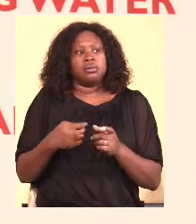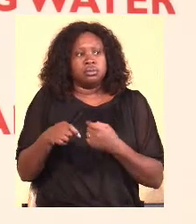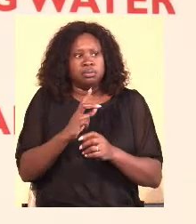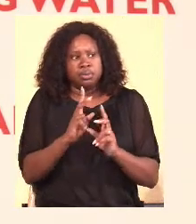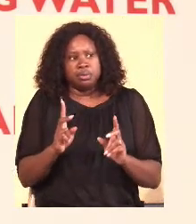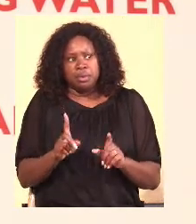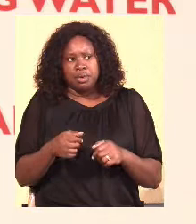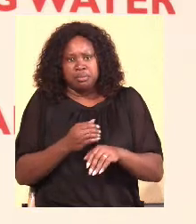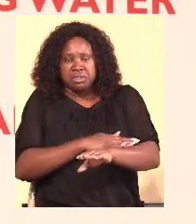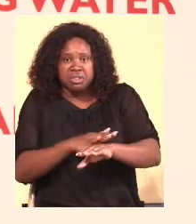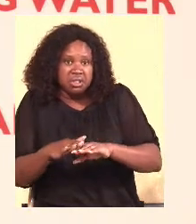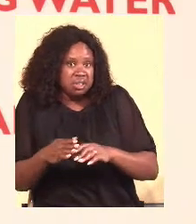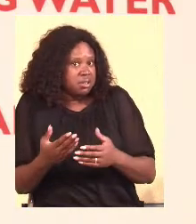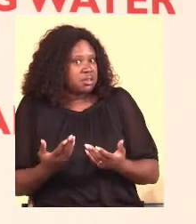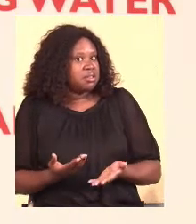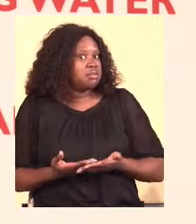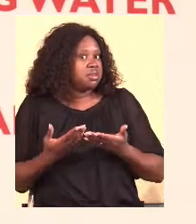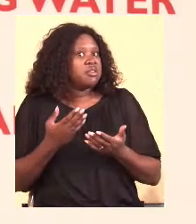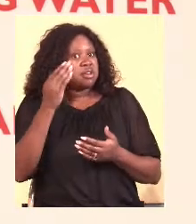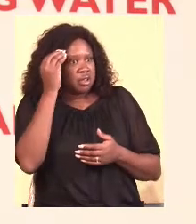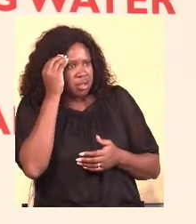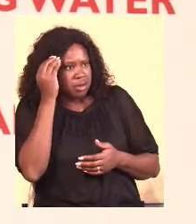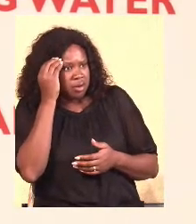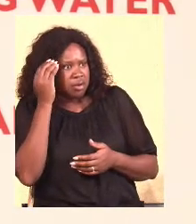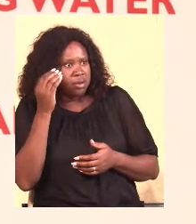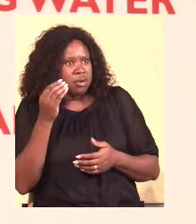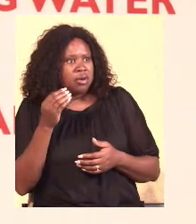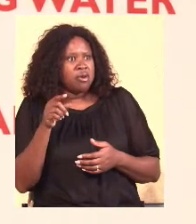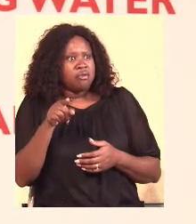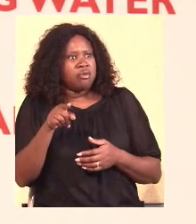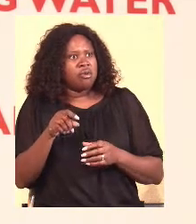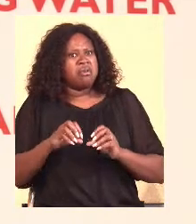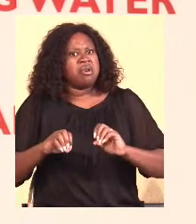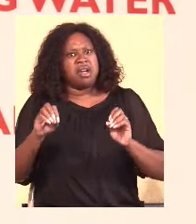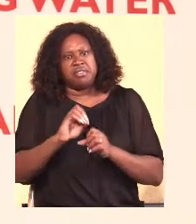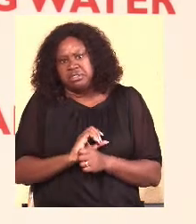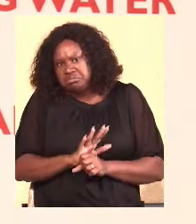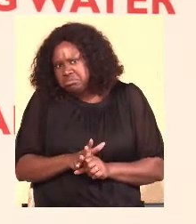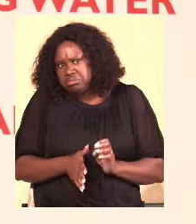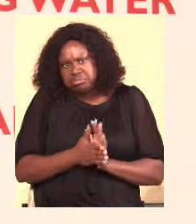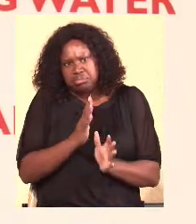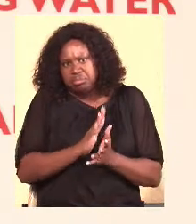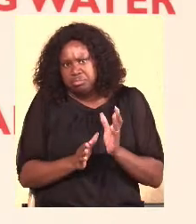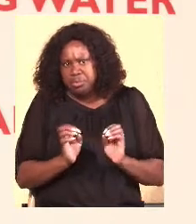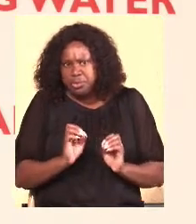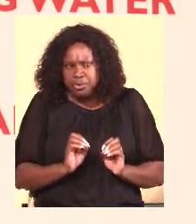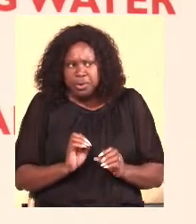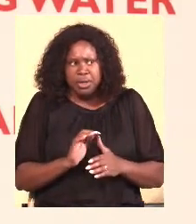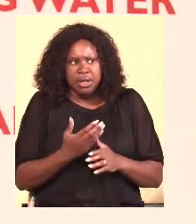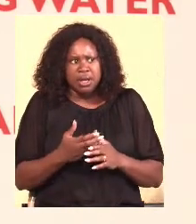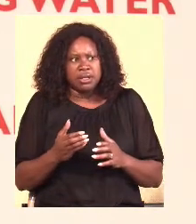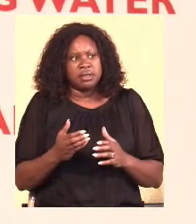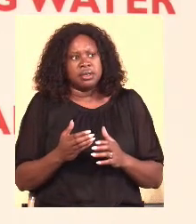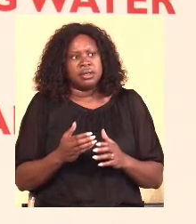their products in the street, so that they know they don't have any case that may arise, because they have been